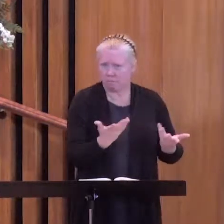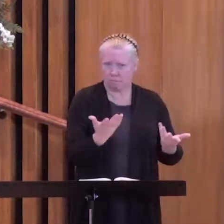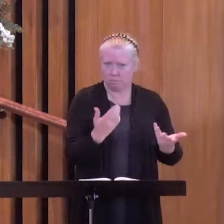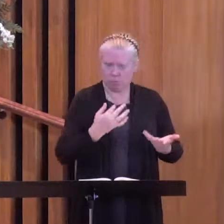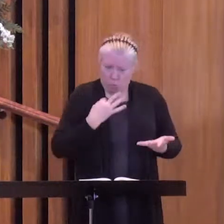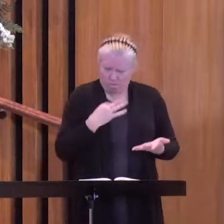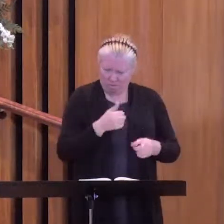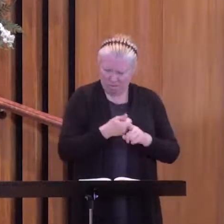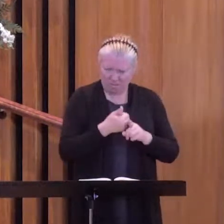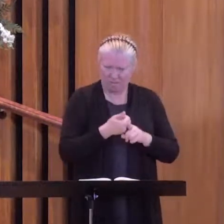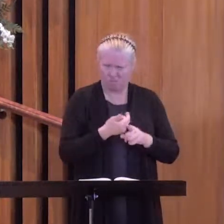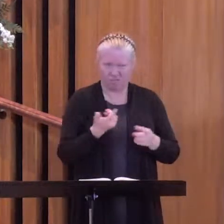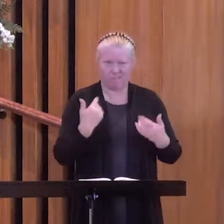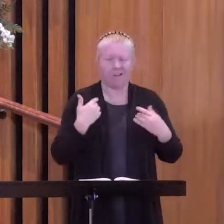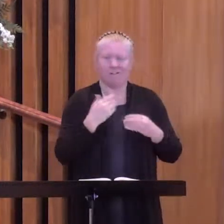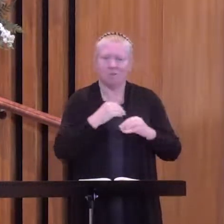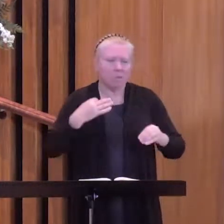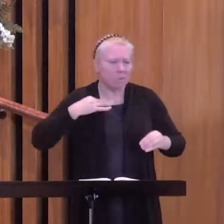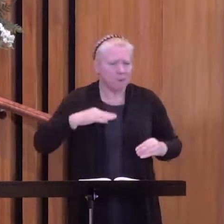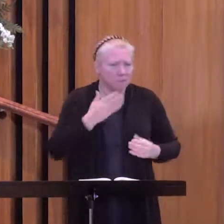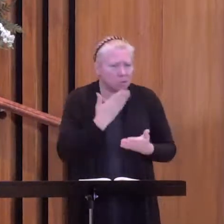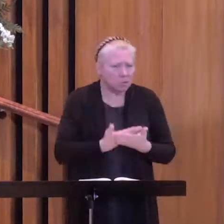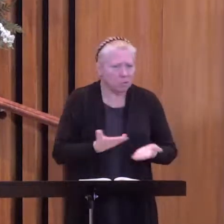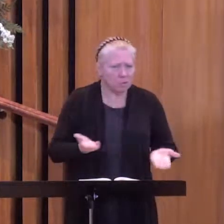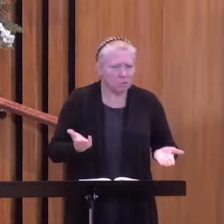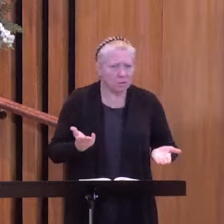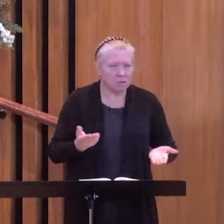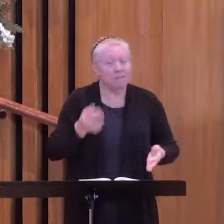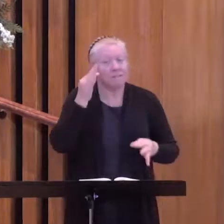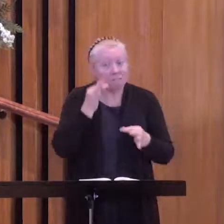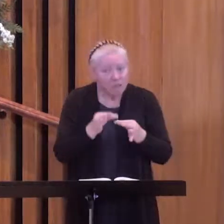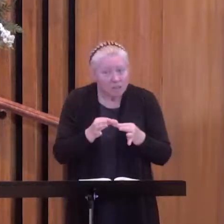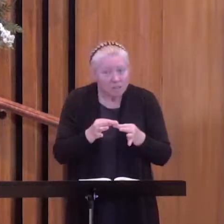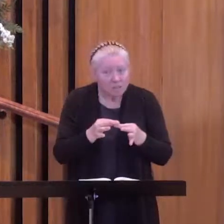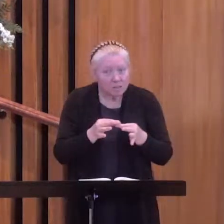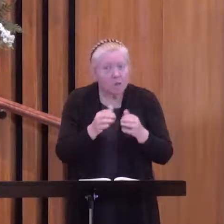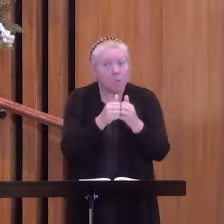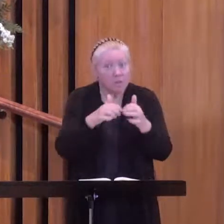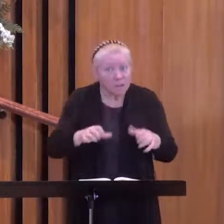of itself, if it does not have works, is dead.